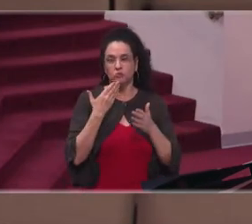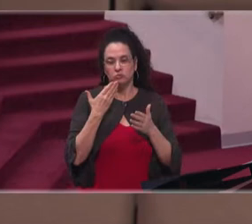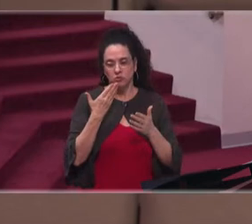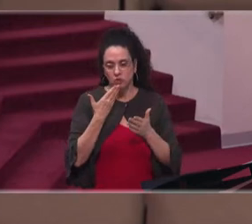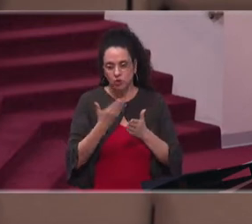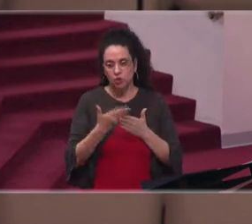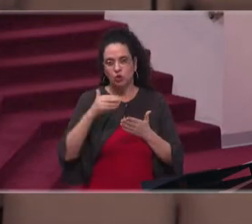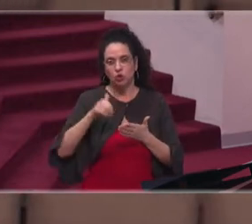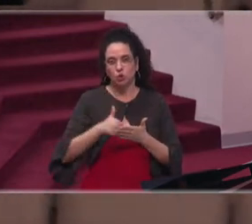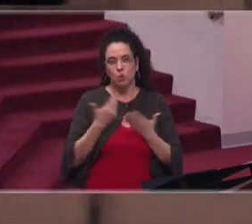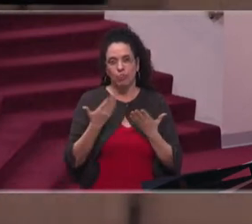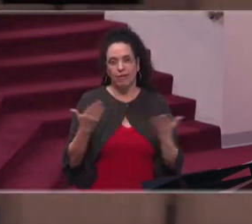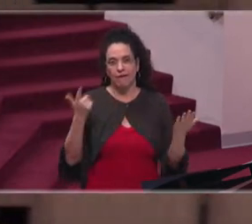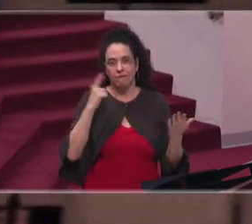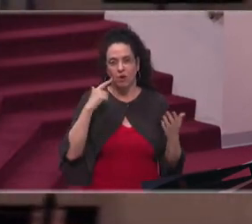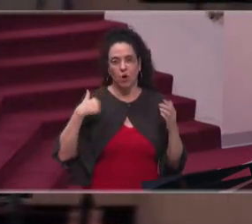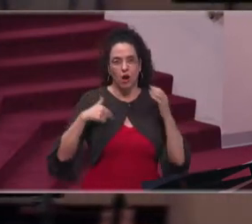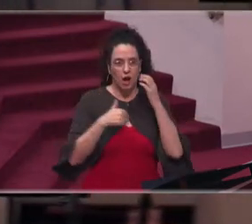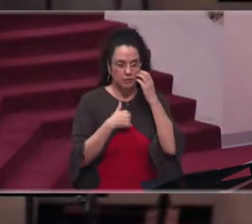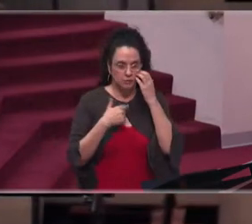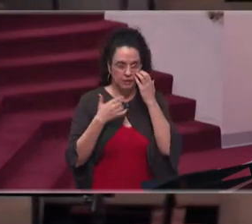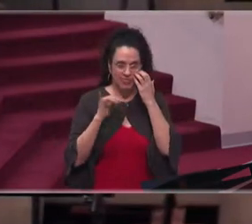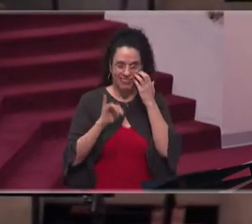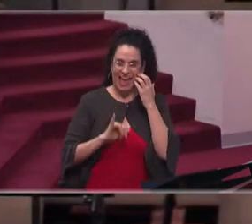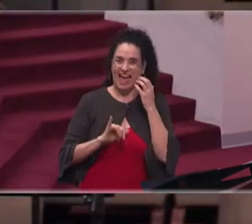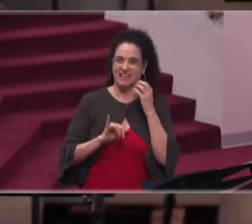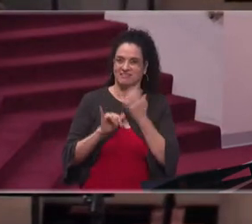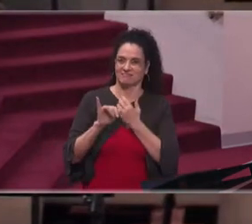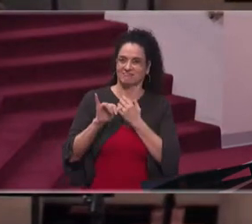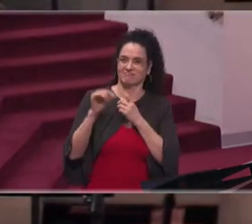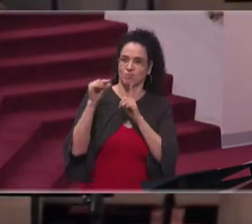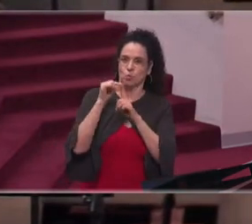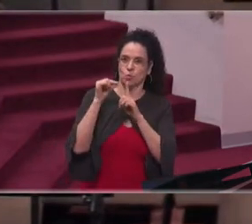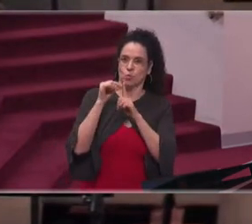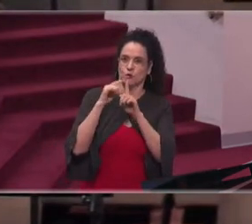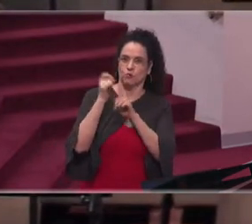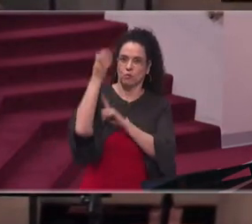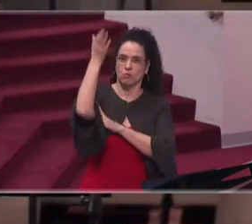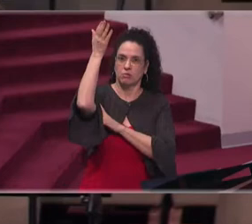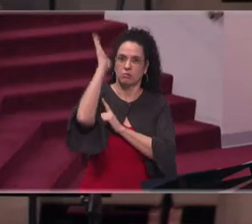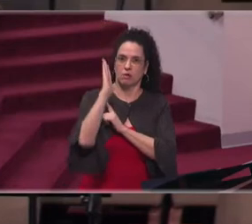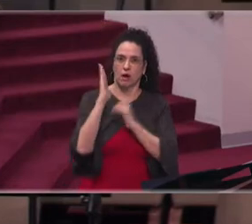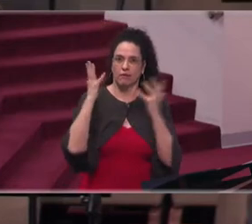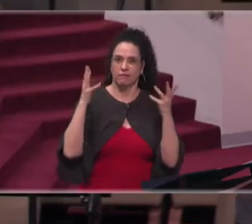us. This is the word of the Lord. Amen.